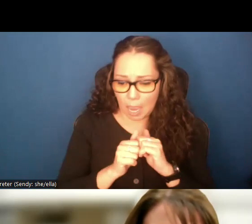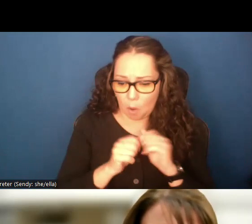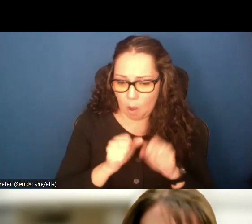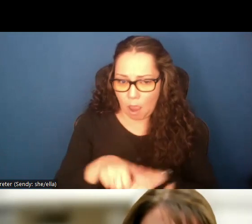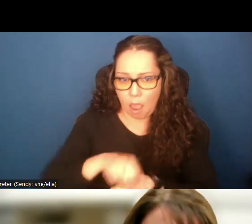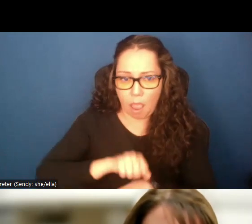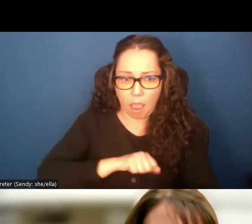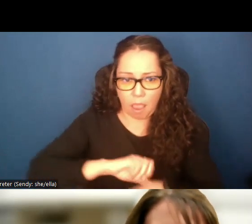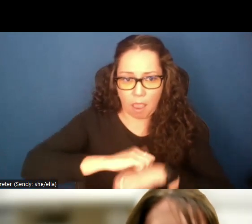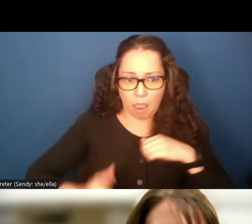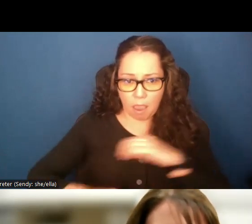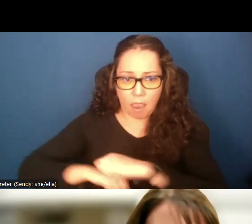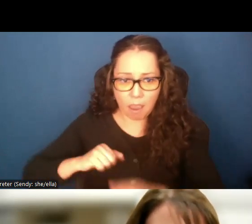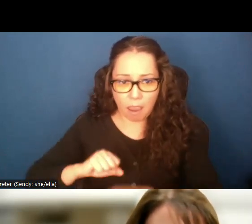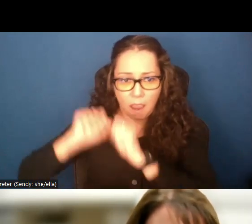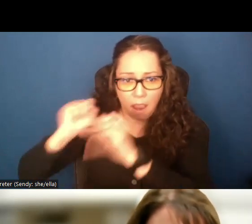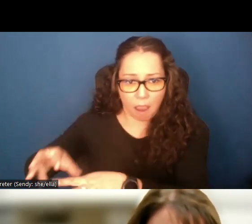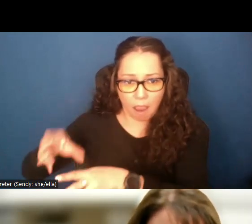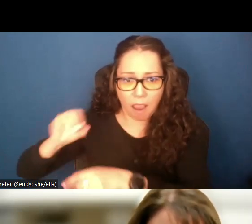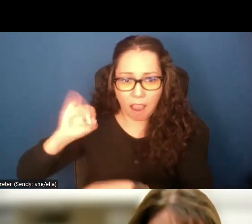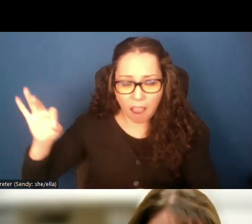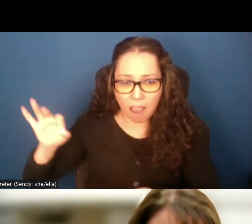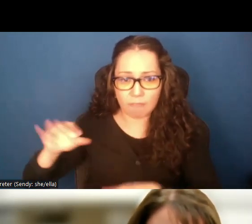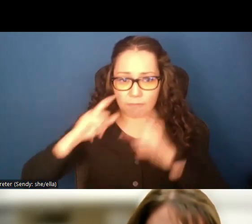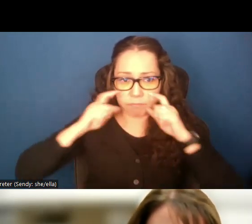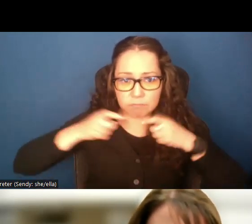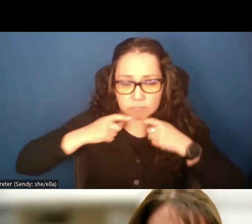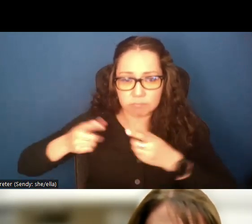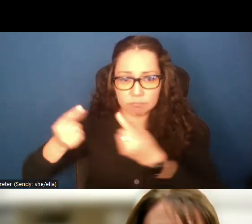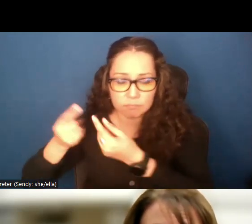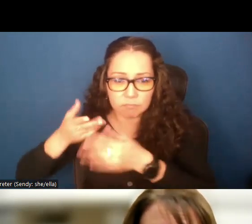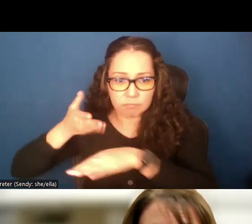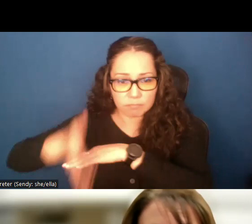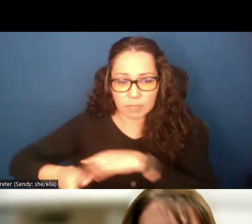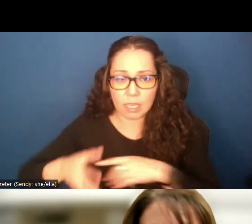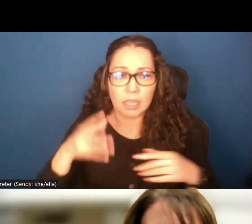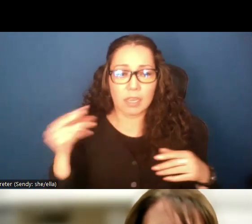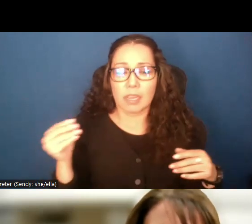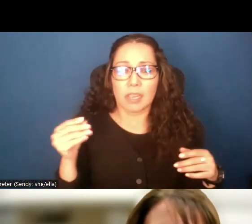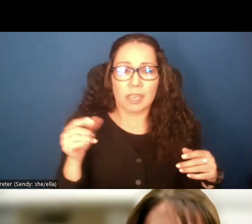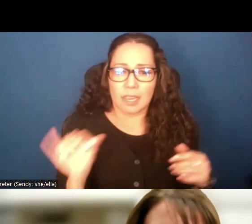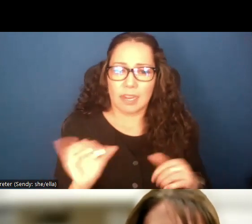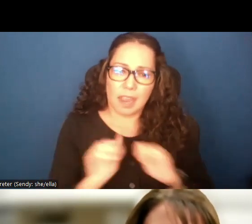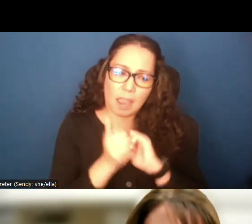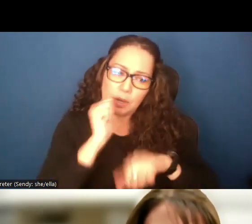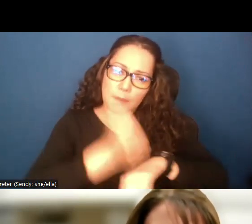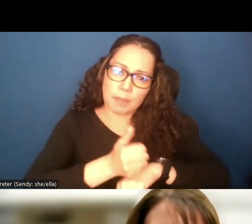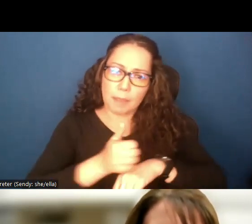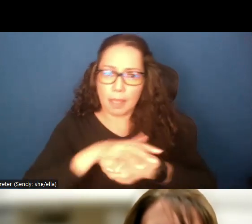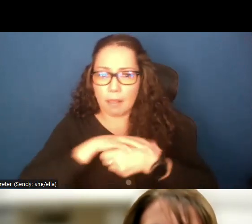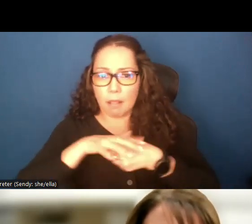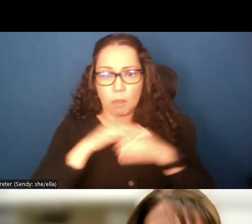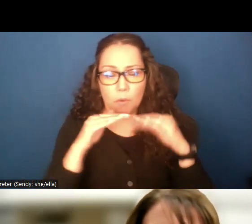facilities go through guidance and orders and and how to implement that at the local level.